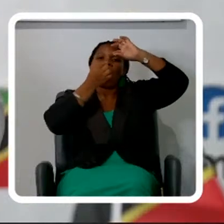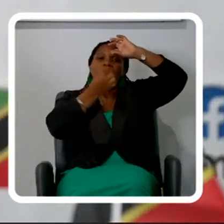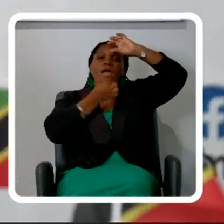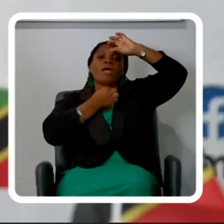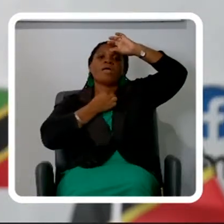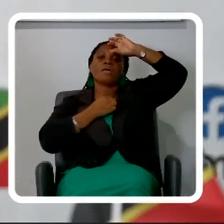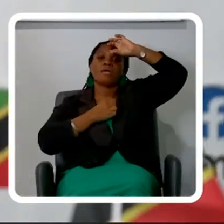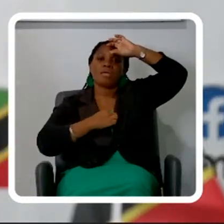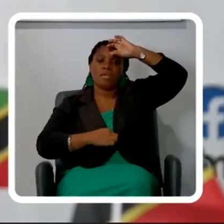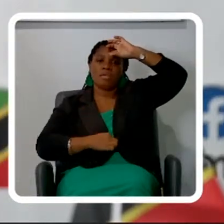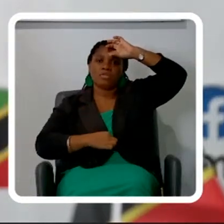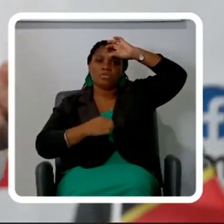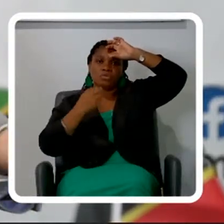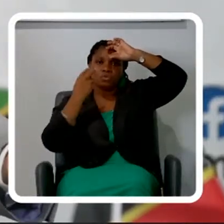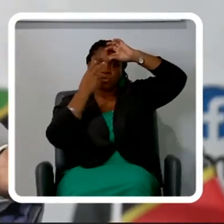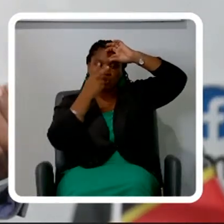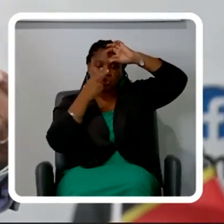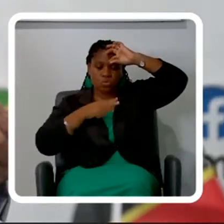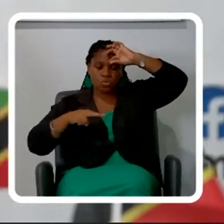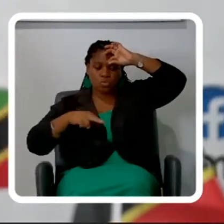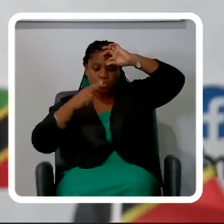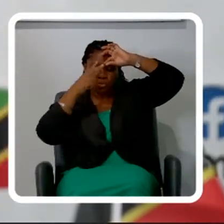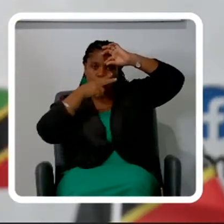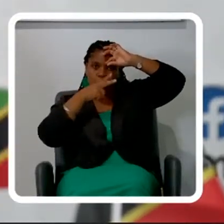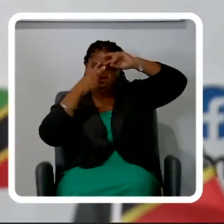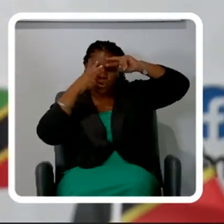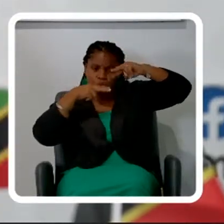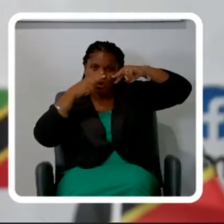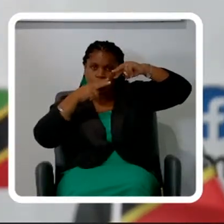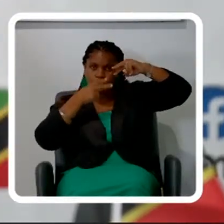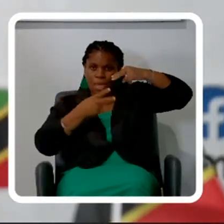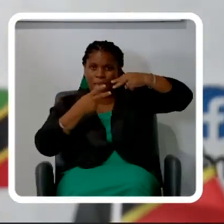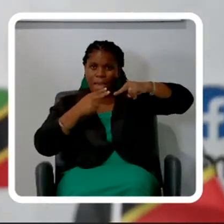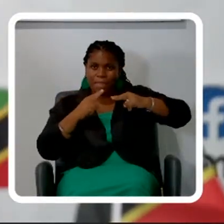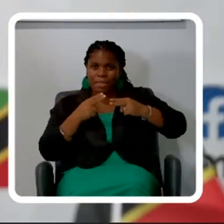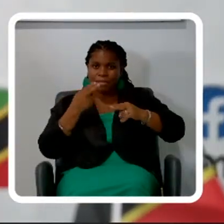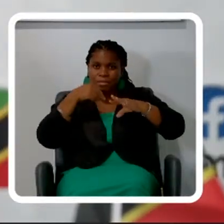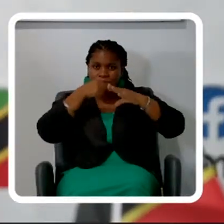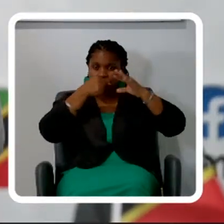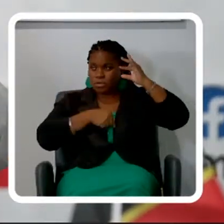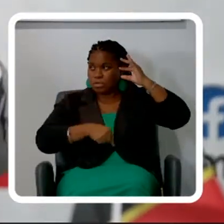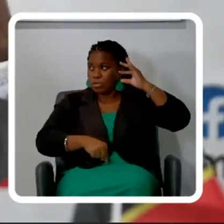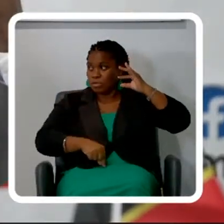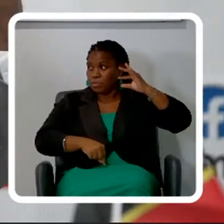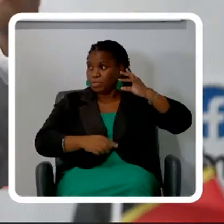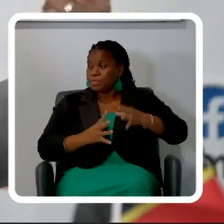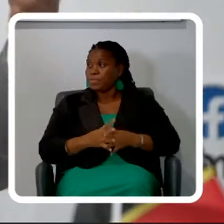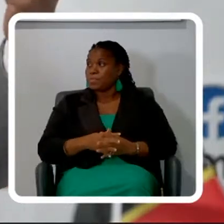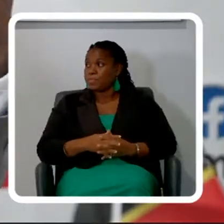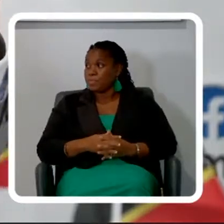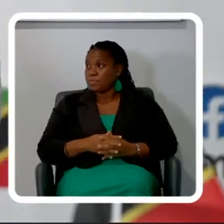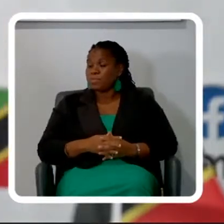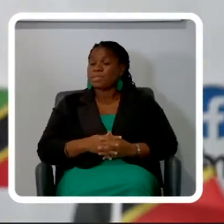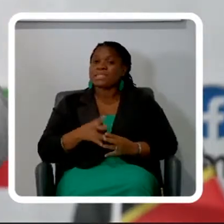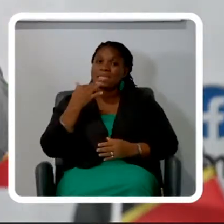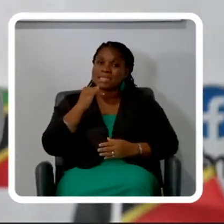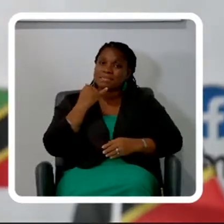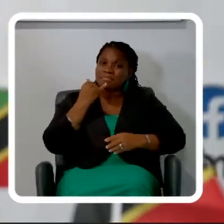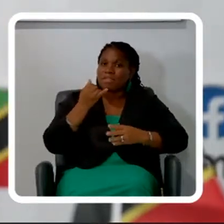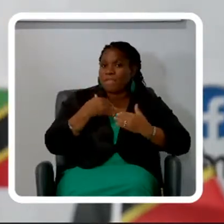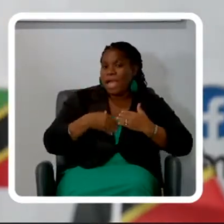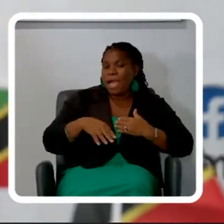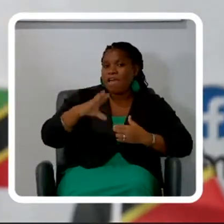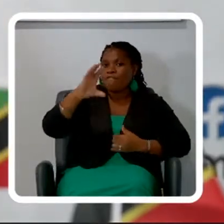stomach, and the colonoscope, the one you pass through the anus to look up into your intestine to diagnose colon cancer, which